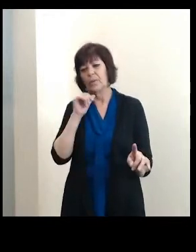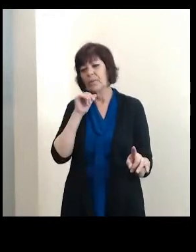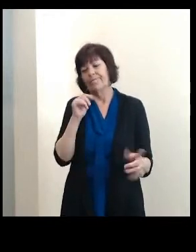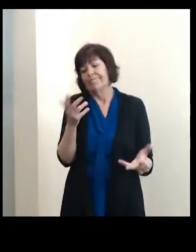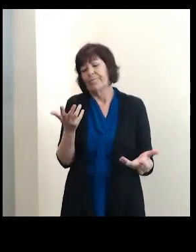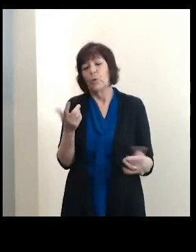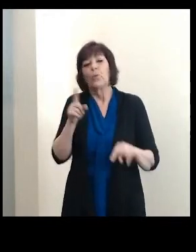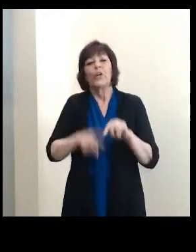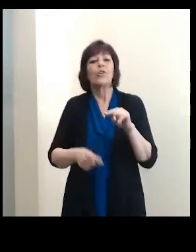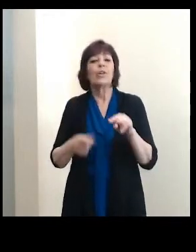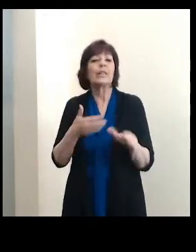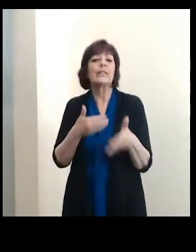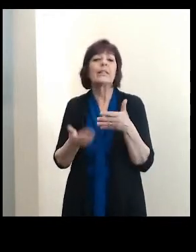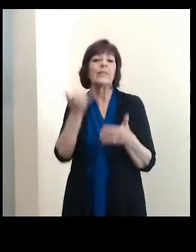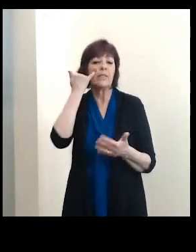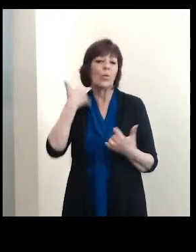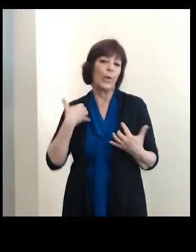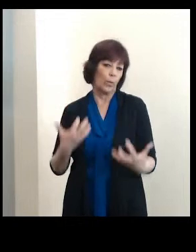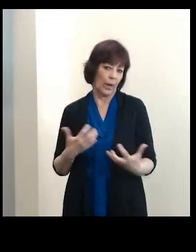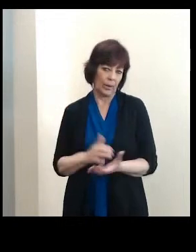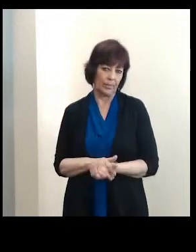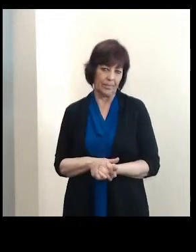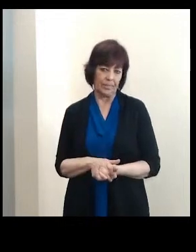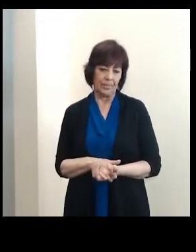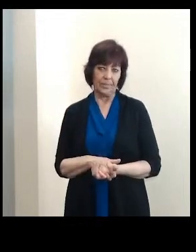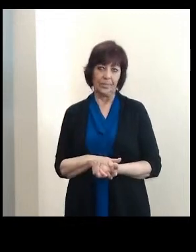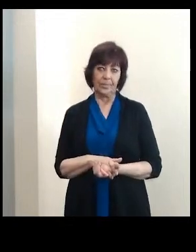we couldn't even do it if we wanted to.